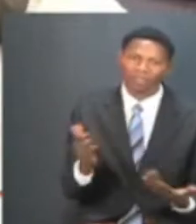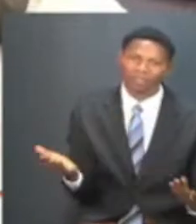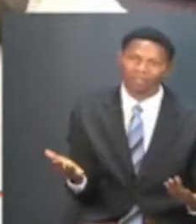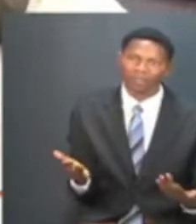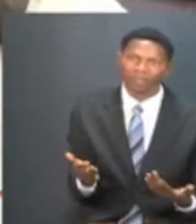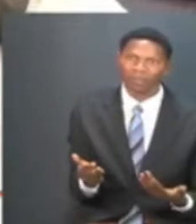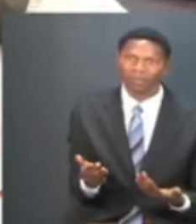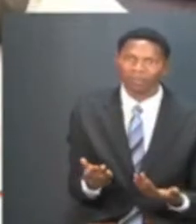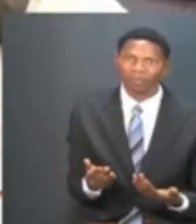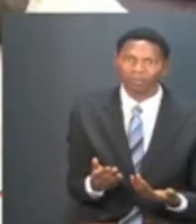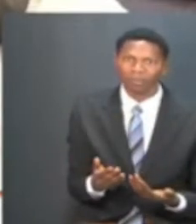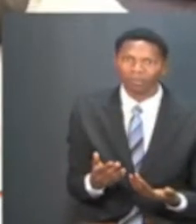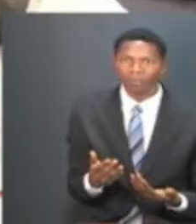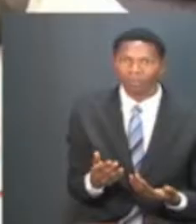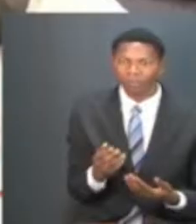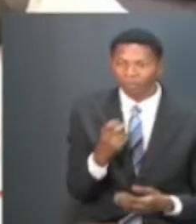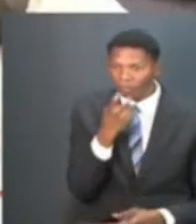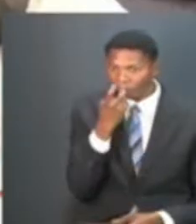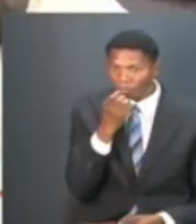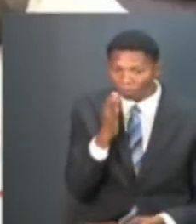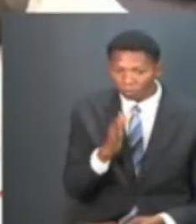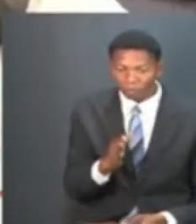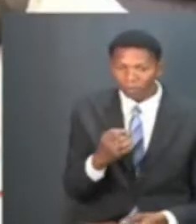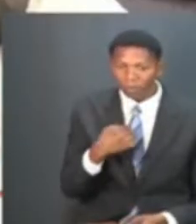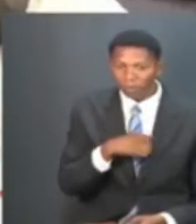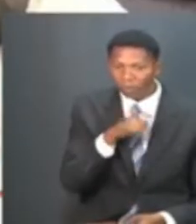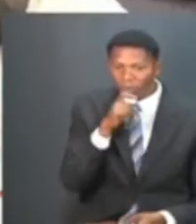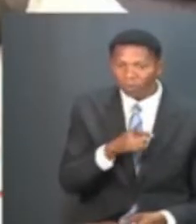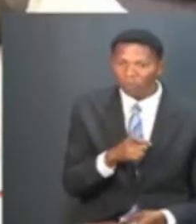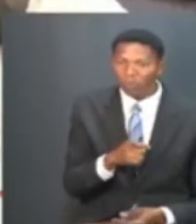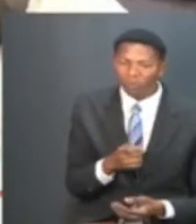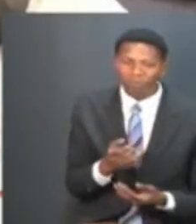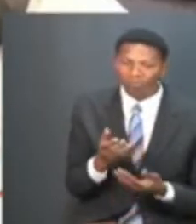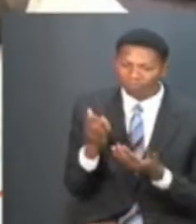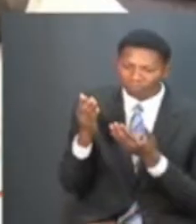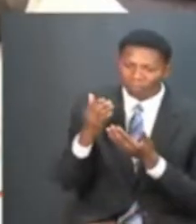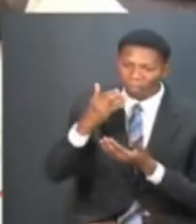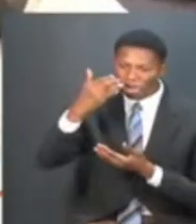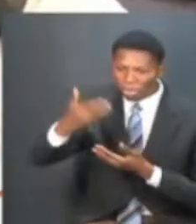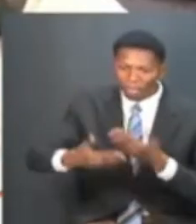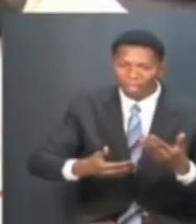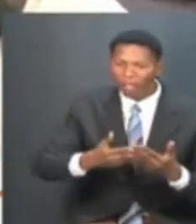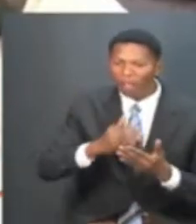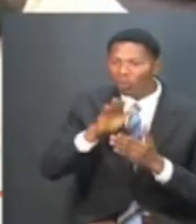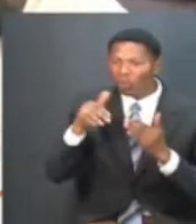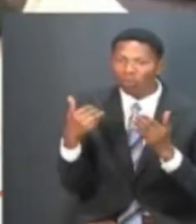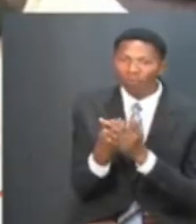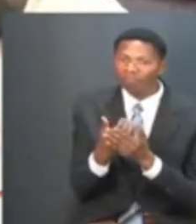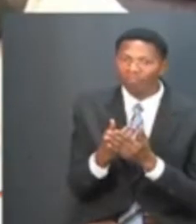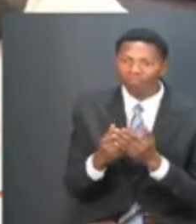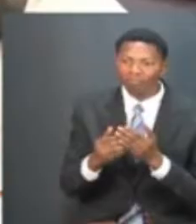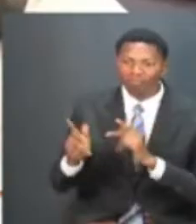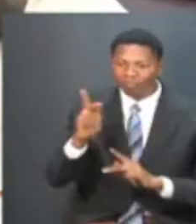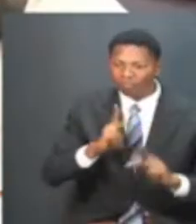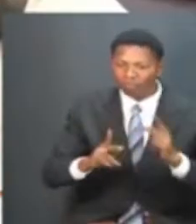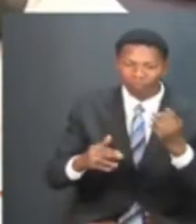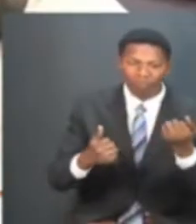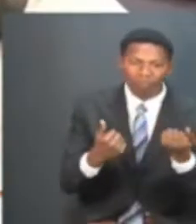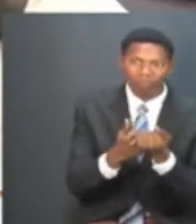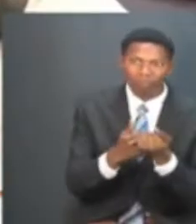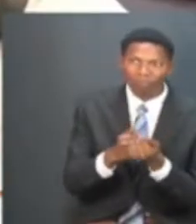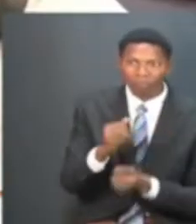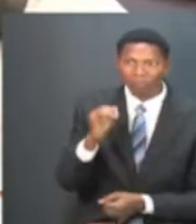to belabor the point, we must call on all the duty bearers, particularly the Minister of Transport, and